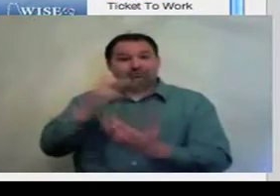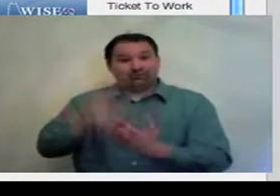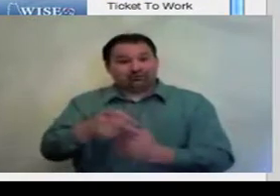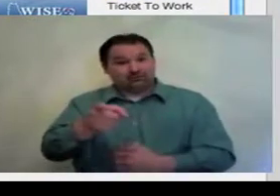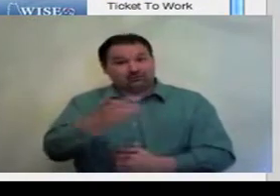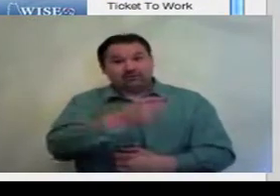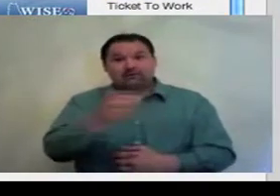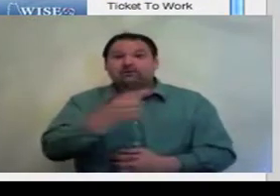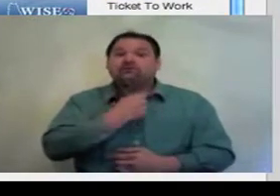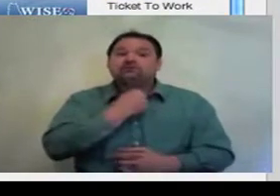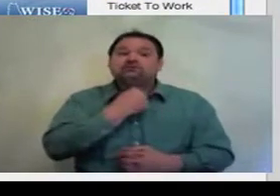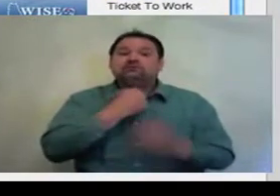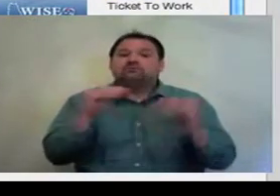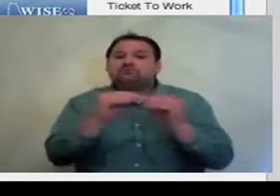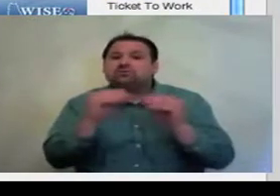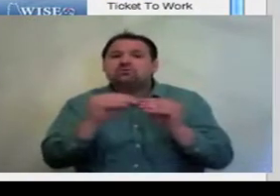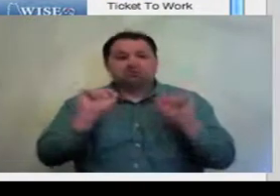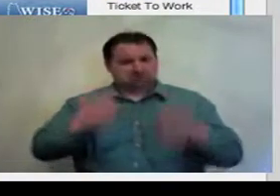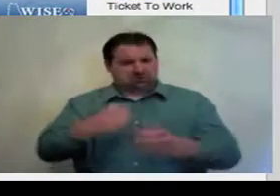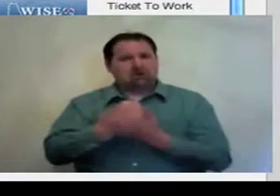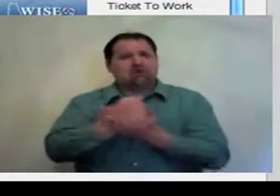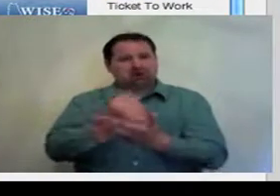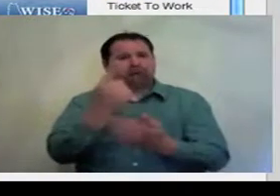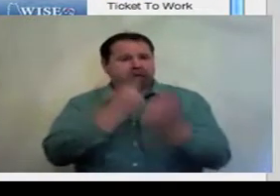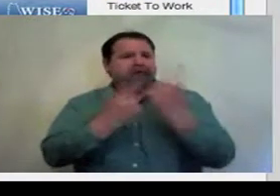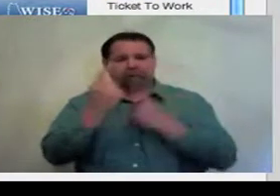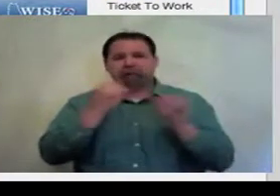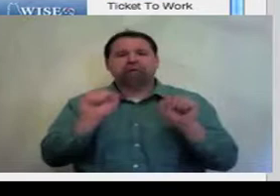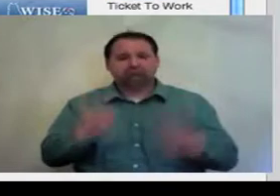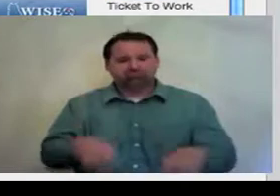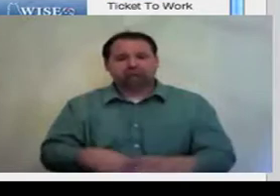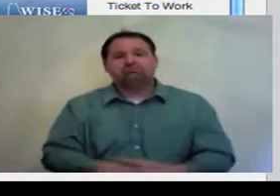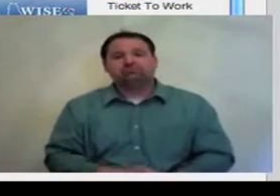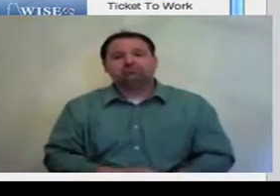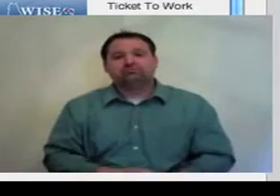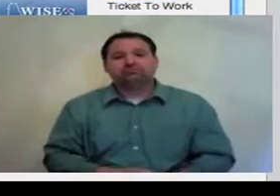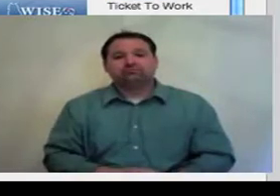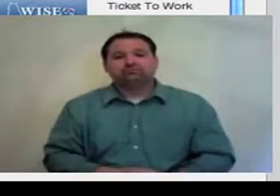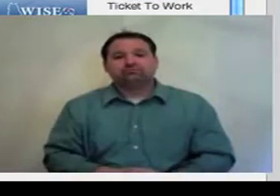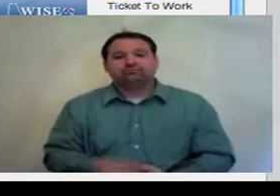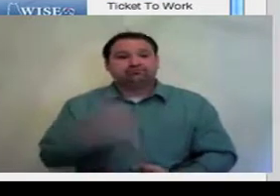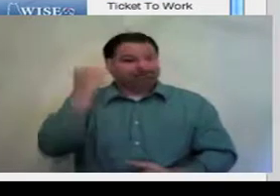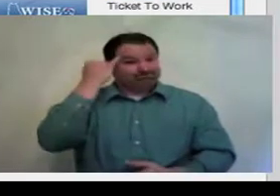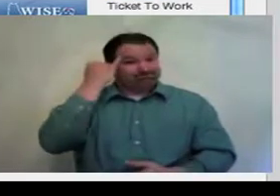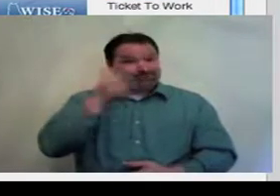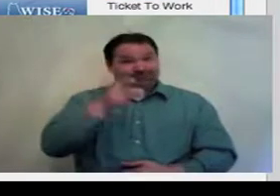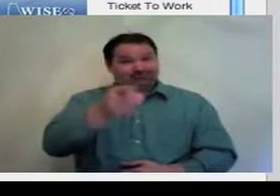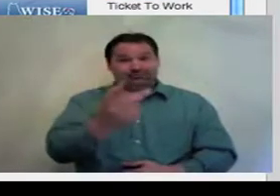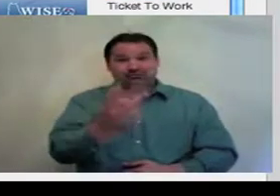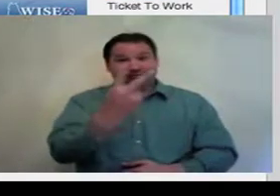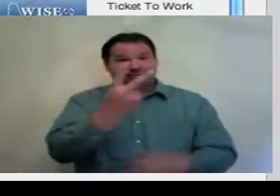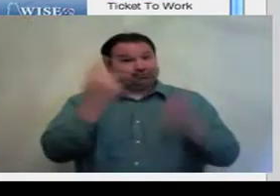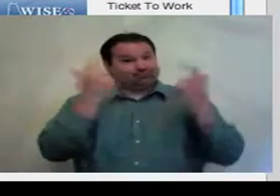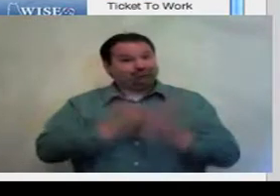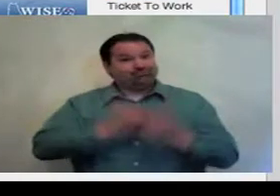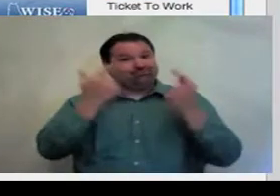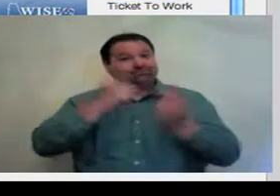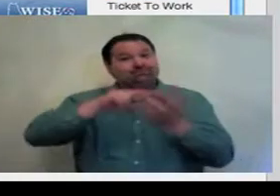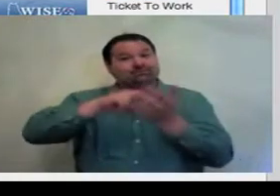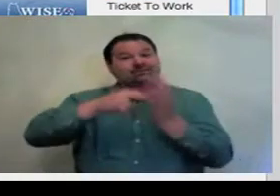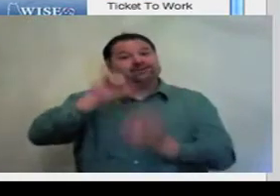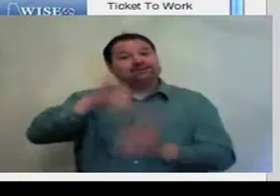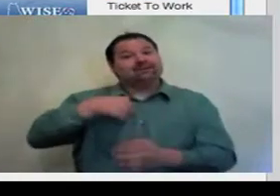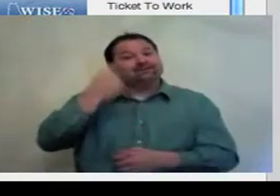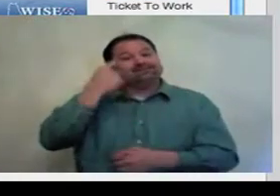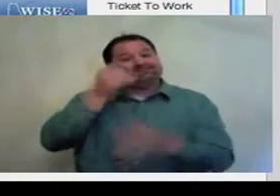PASS program is a great program out there, and we can assist you with learning more about that if you're interested. If you're receiving both